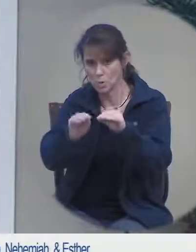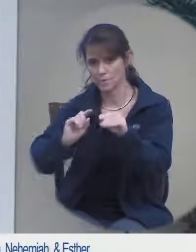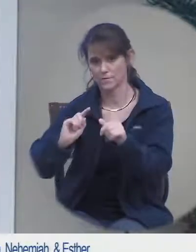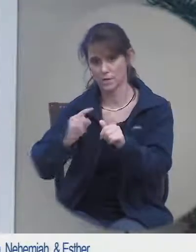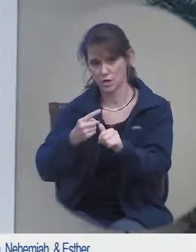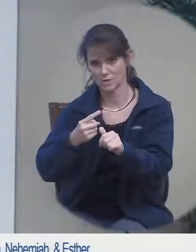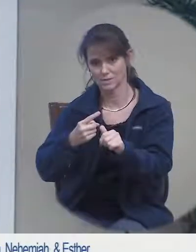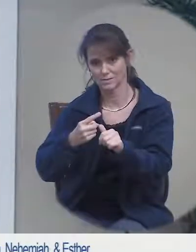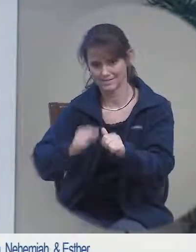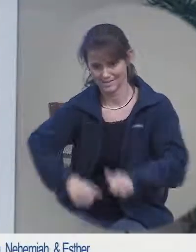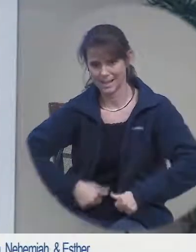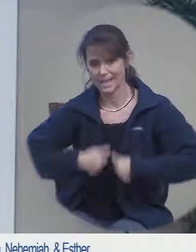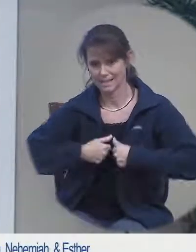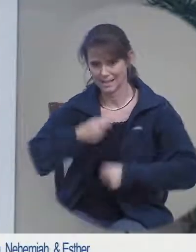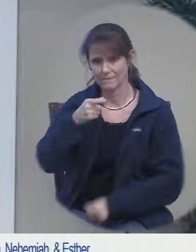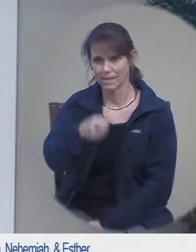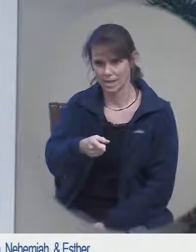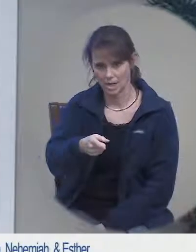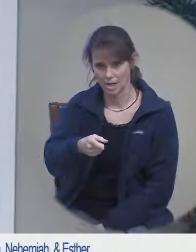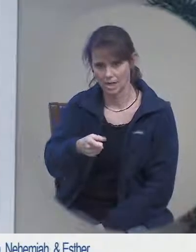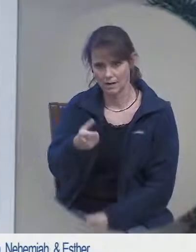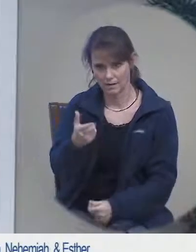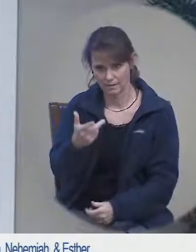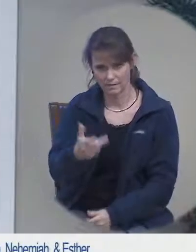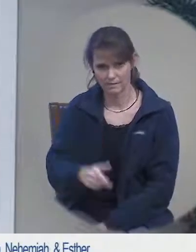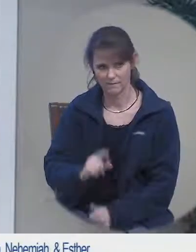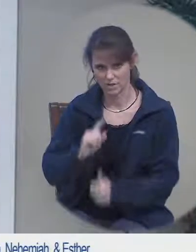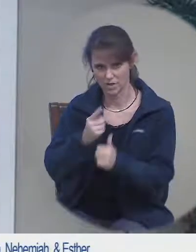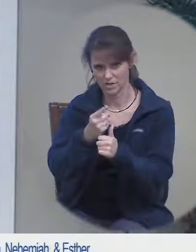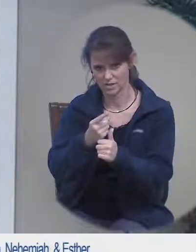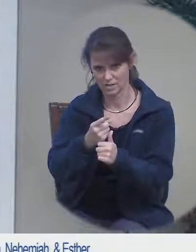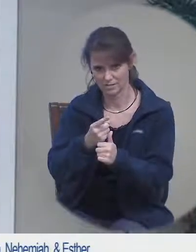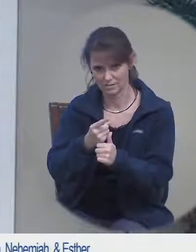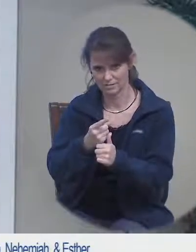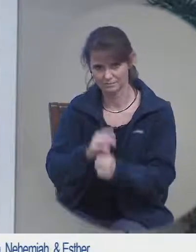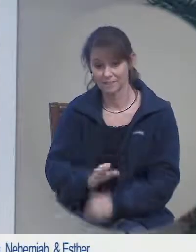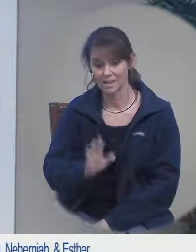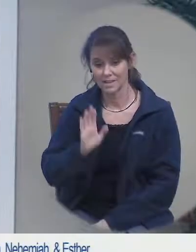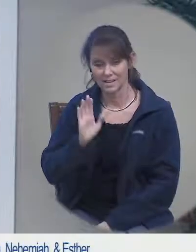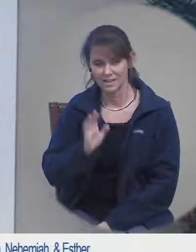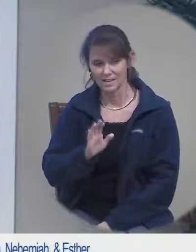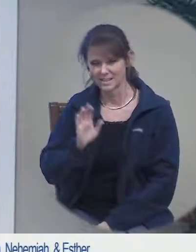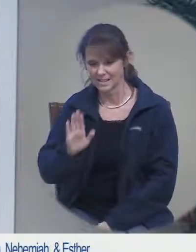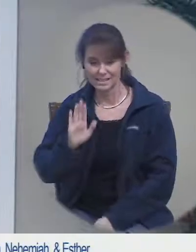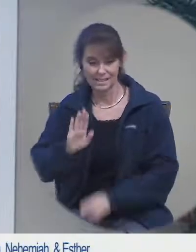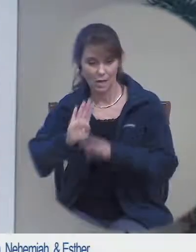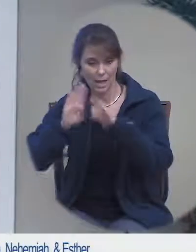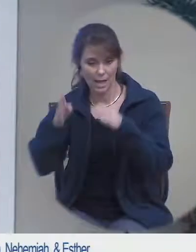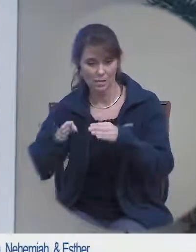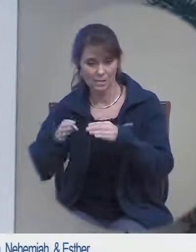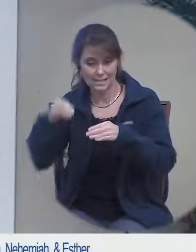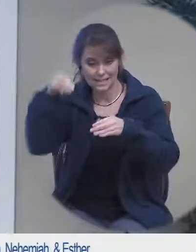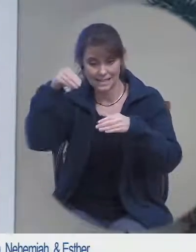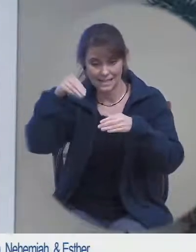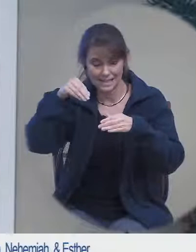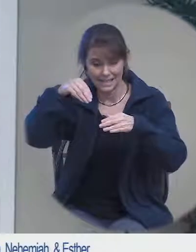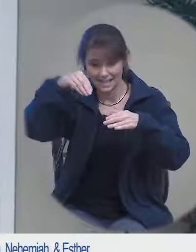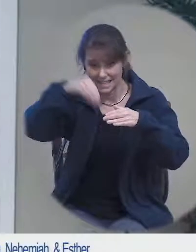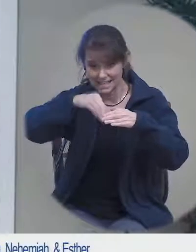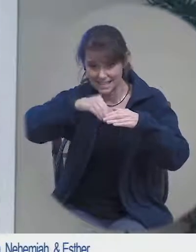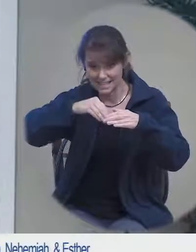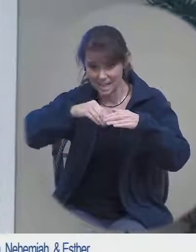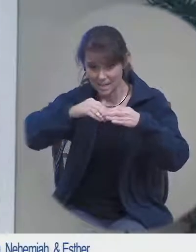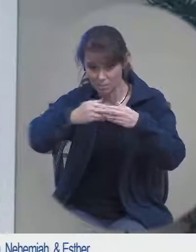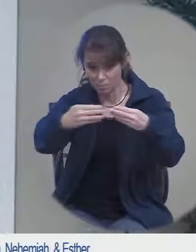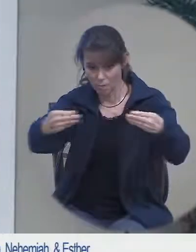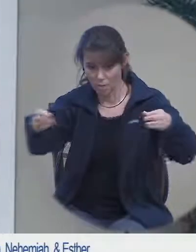talk about rebuilding the wall in front of their house, the question was their house outside the wall or inside the wall is another question, because you had